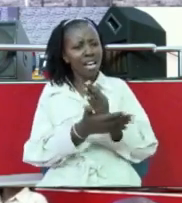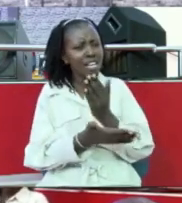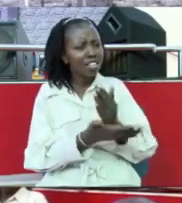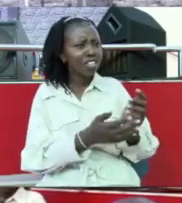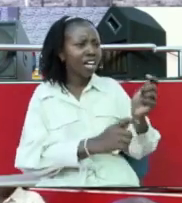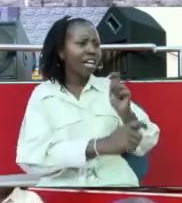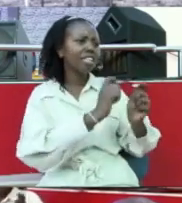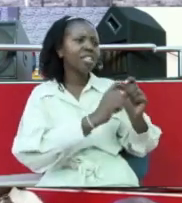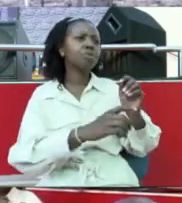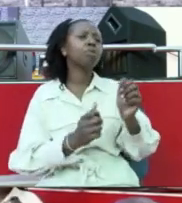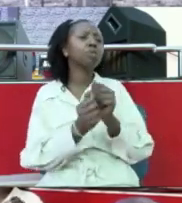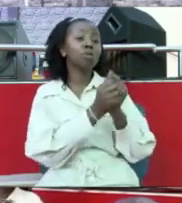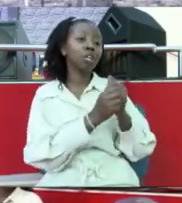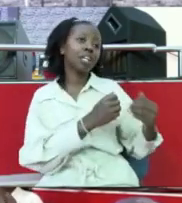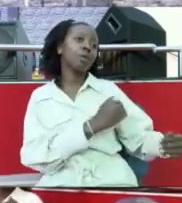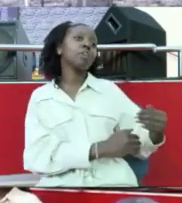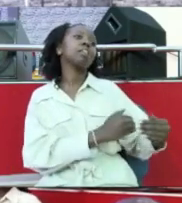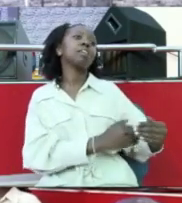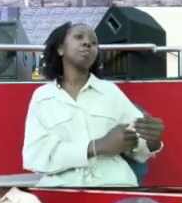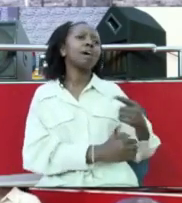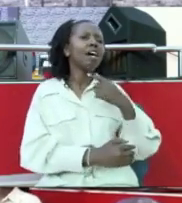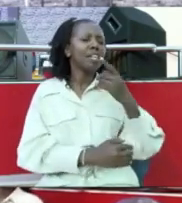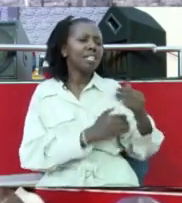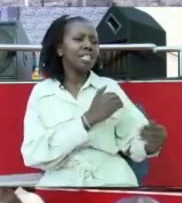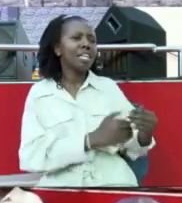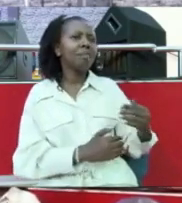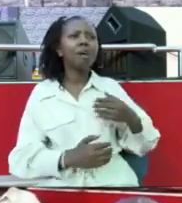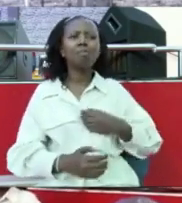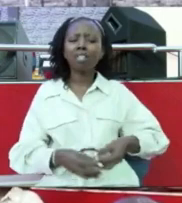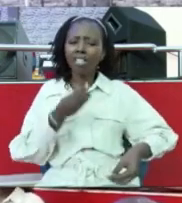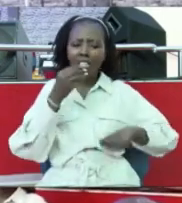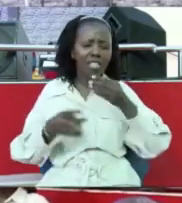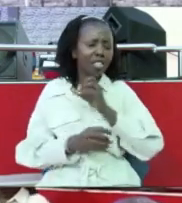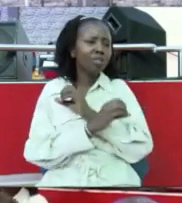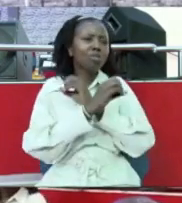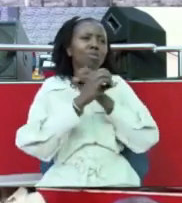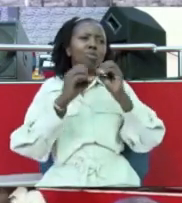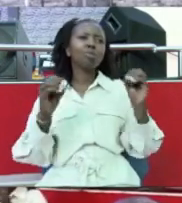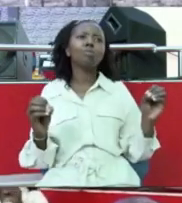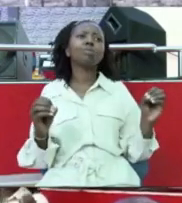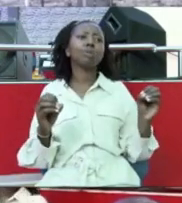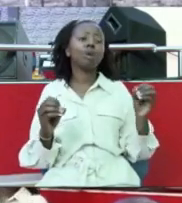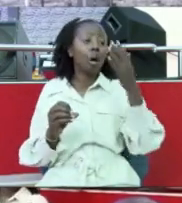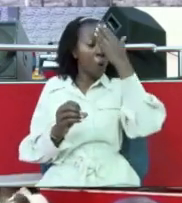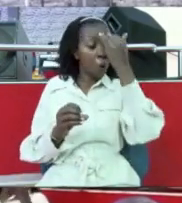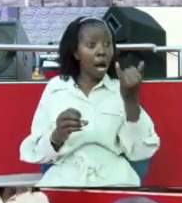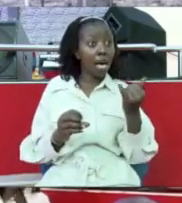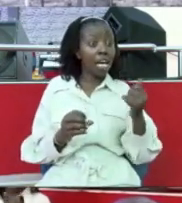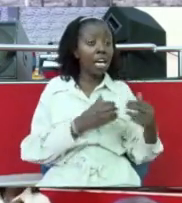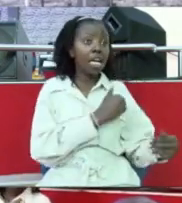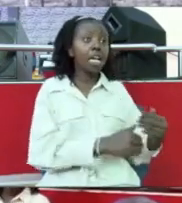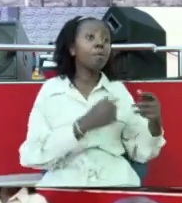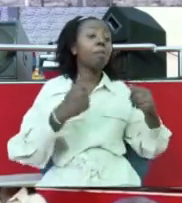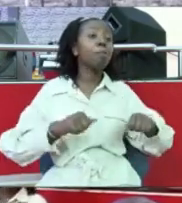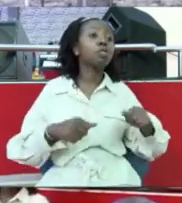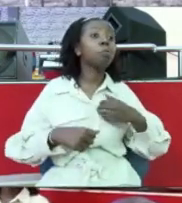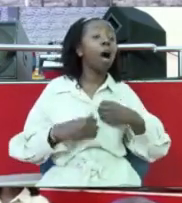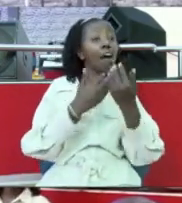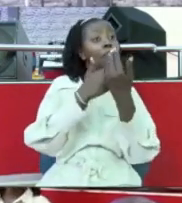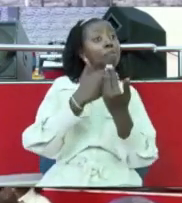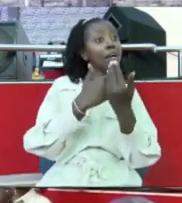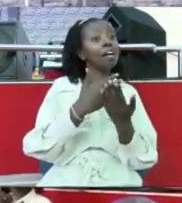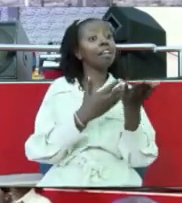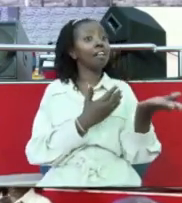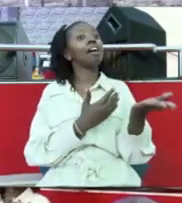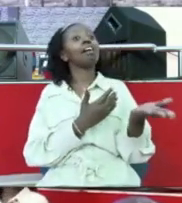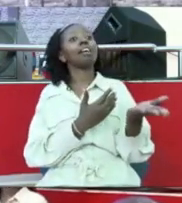testimony with your neighbor. Toa ushuhuda na jirani yako. Tell them, neighbor, I never ate. Mwambie sikula kitu jana. Because they could be carrying bread in the basket right there. Anaweza